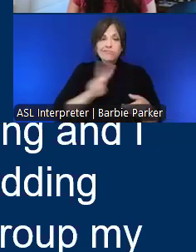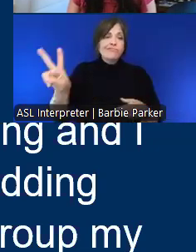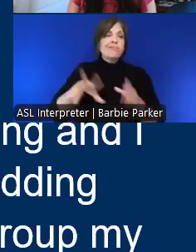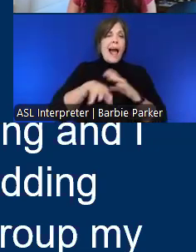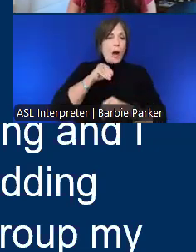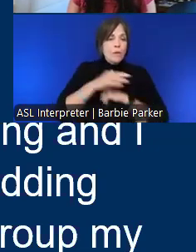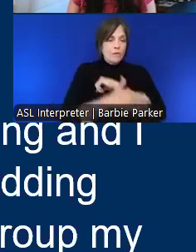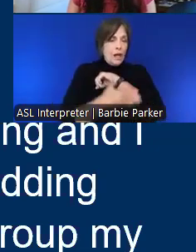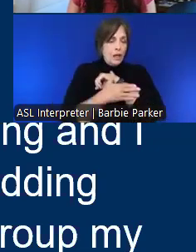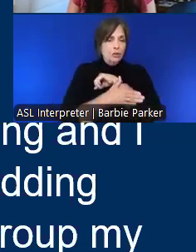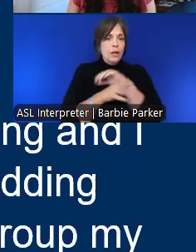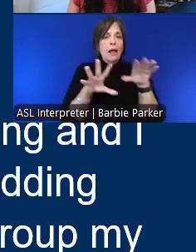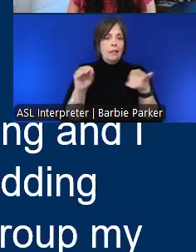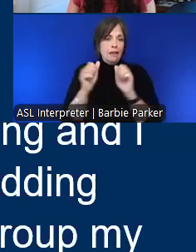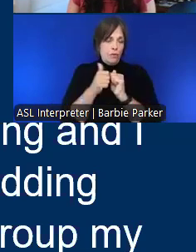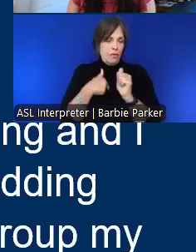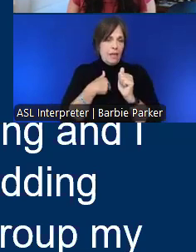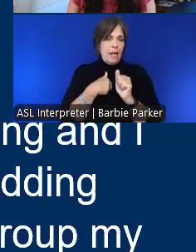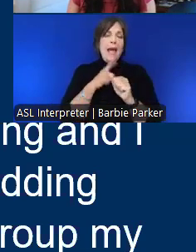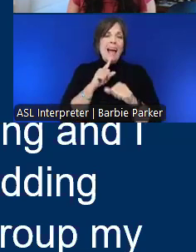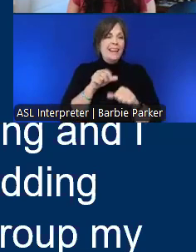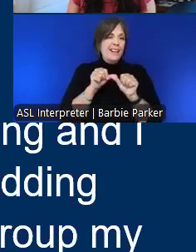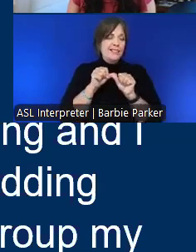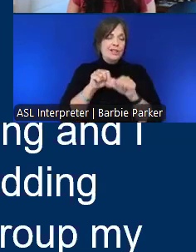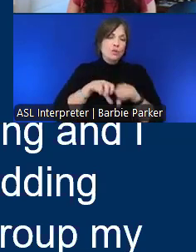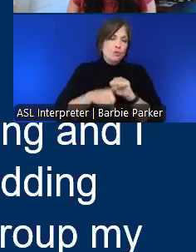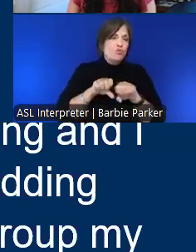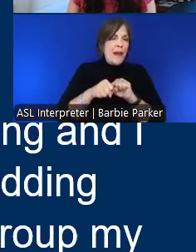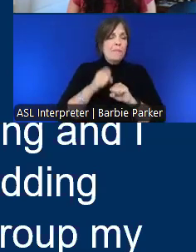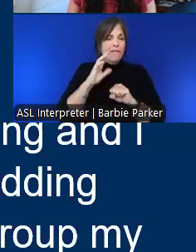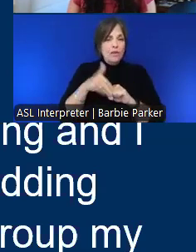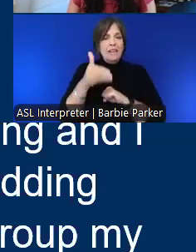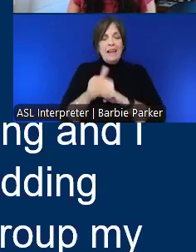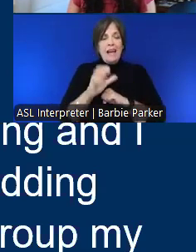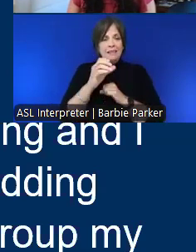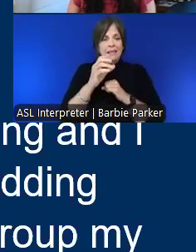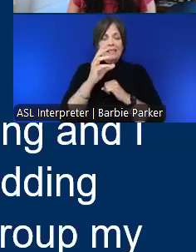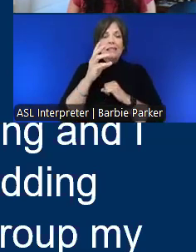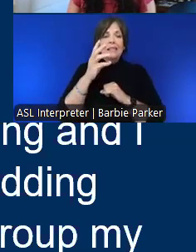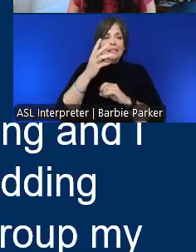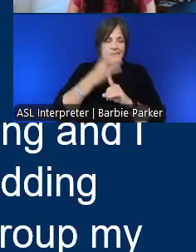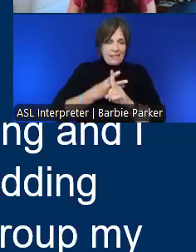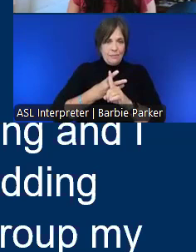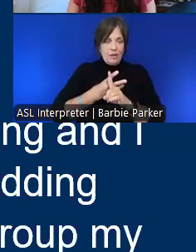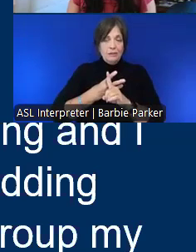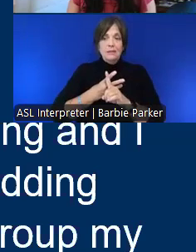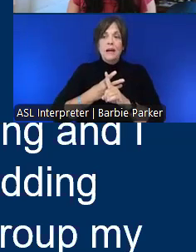and rape me for the next 6 months. We returned back to California 6 months after